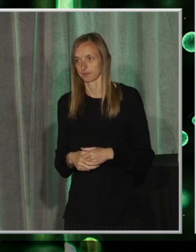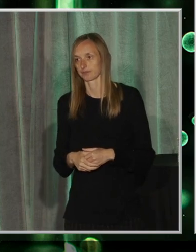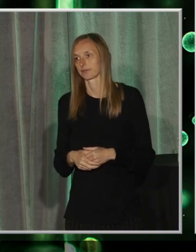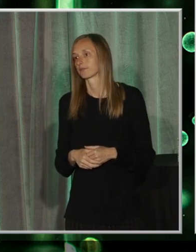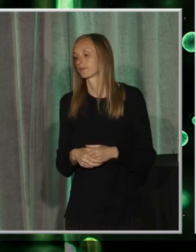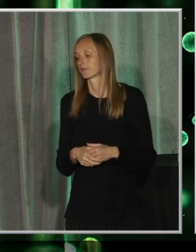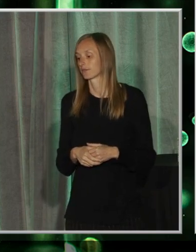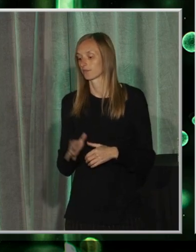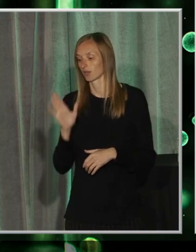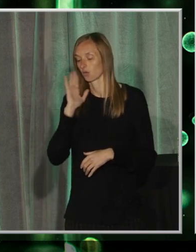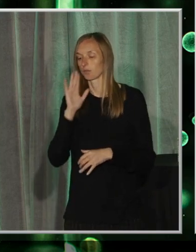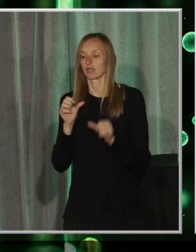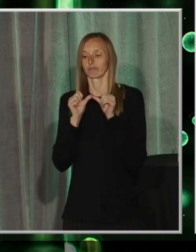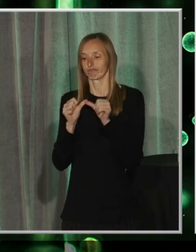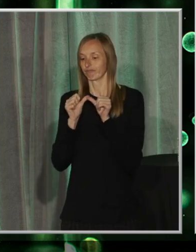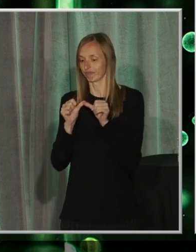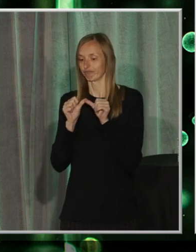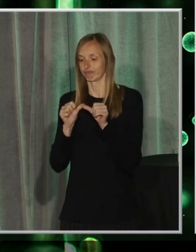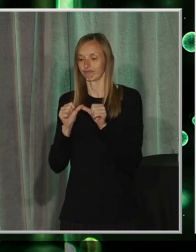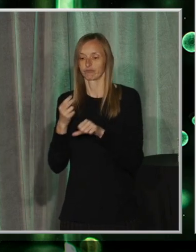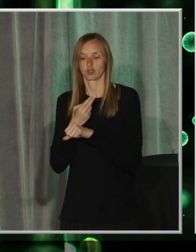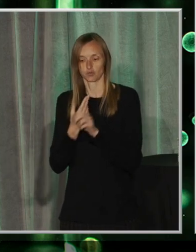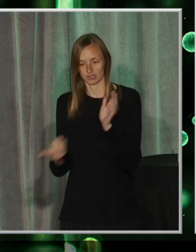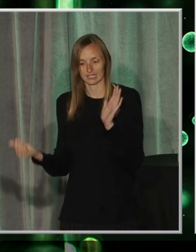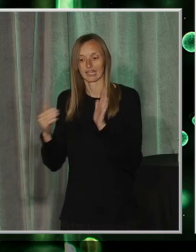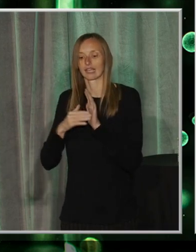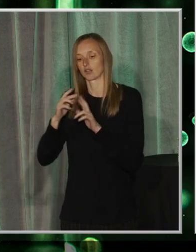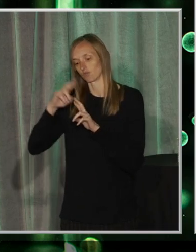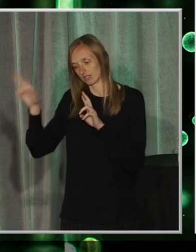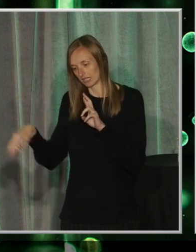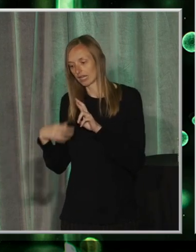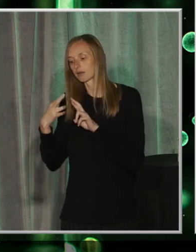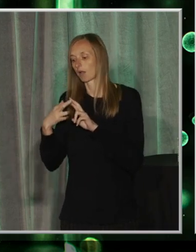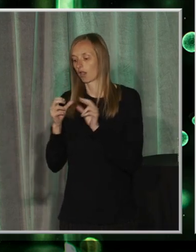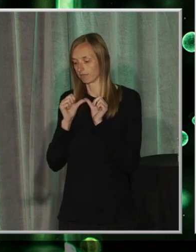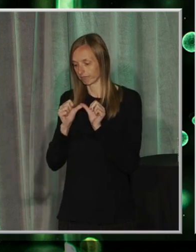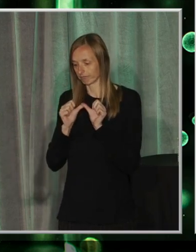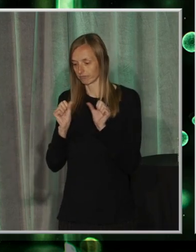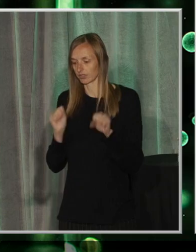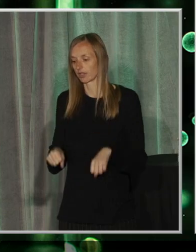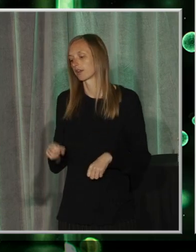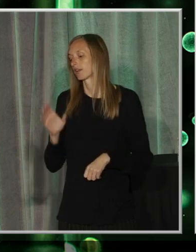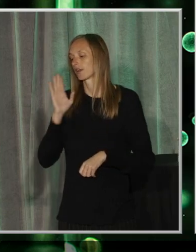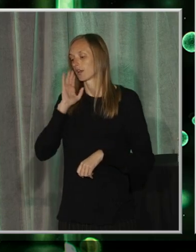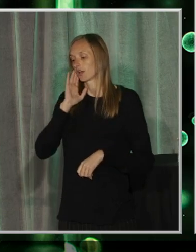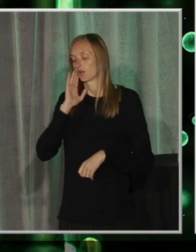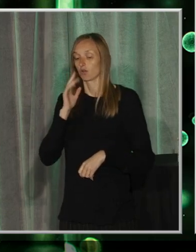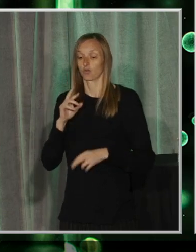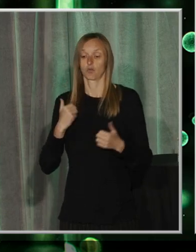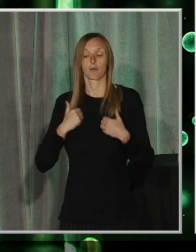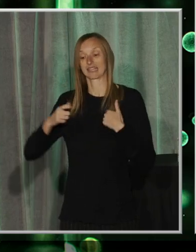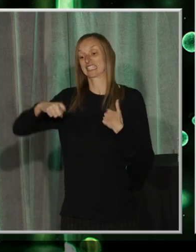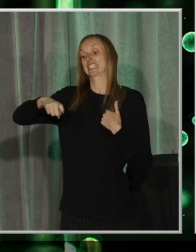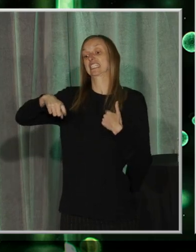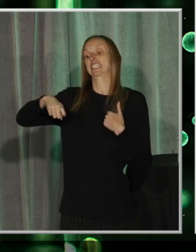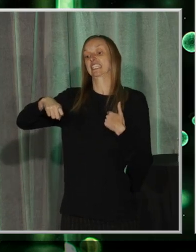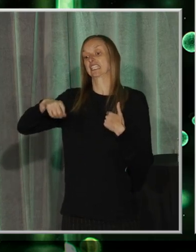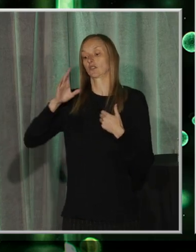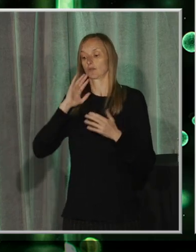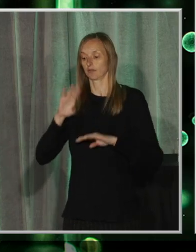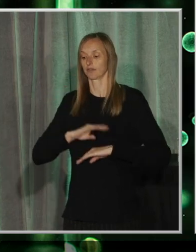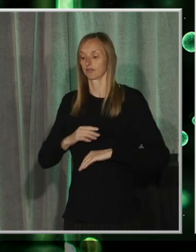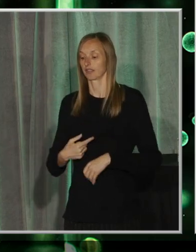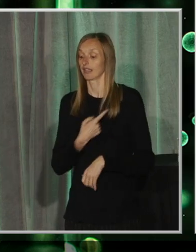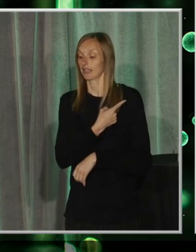they will be renewable, reusable, recyclable. And they will address the high demand in Rwanda. This is our compost. It